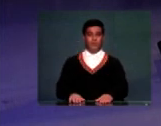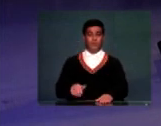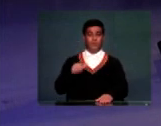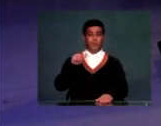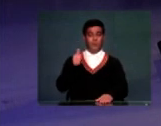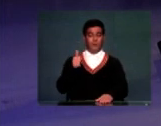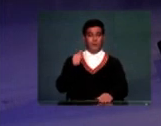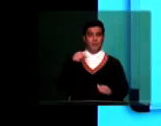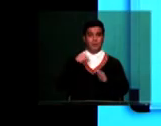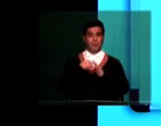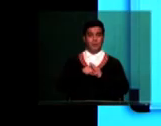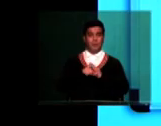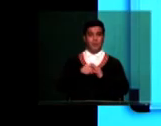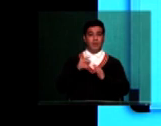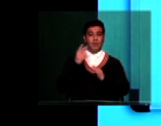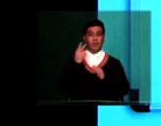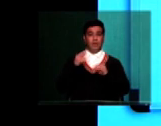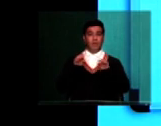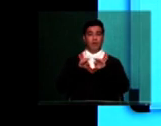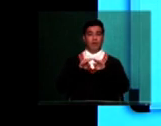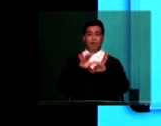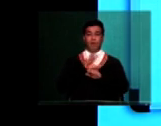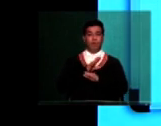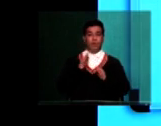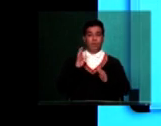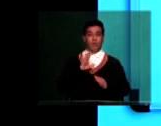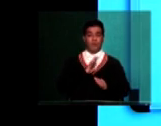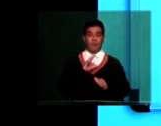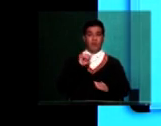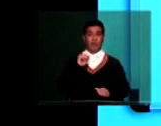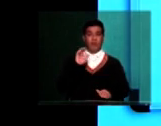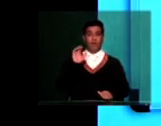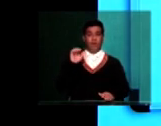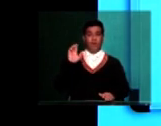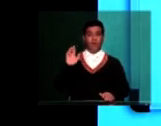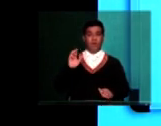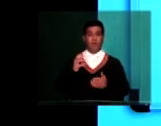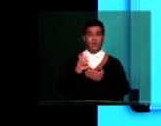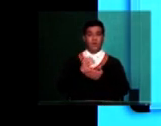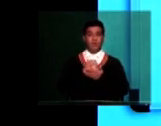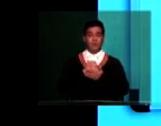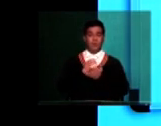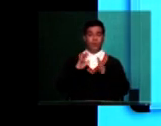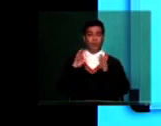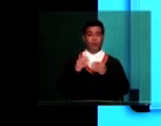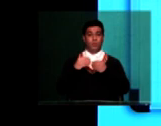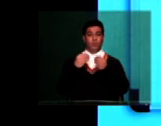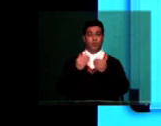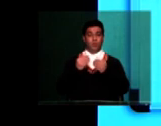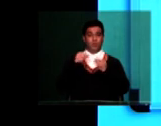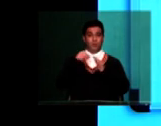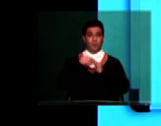Birinchi hodisa. Ikkita birgalikda bo'lmagan A va B hodisalar yig'indisining ro'y berish